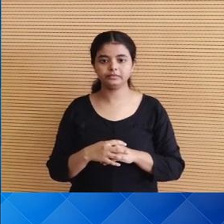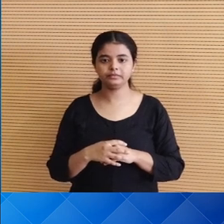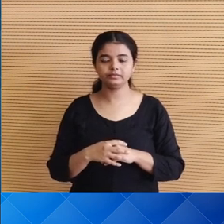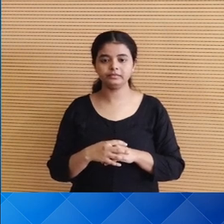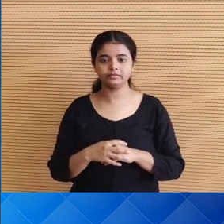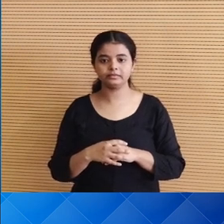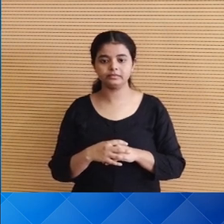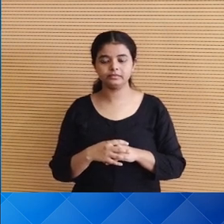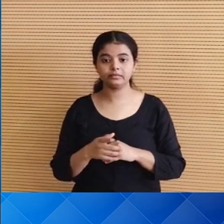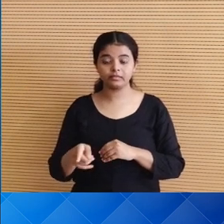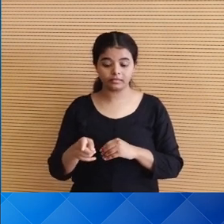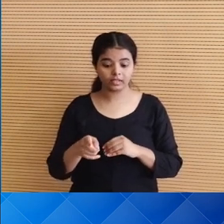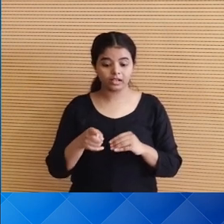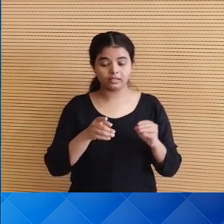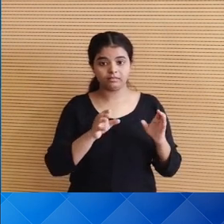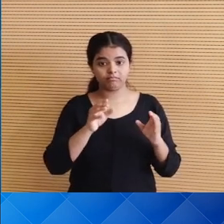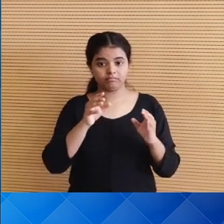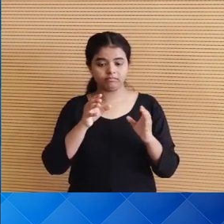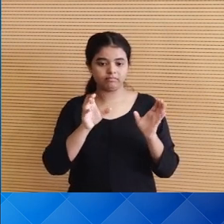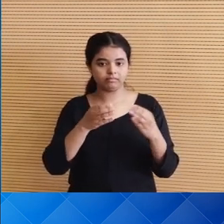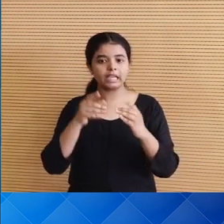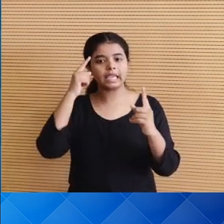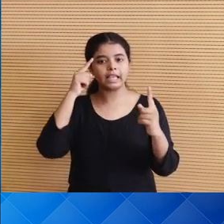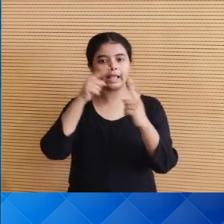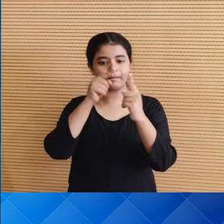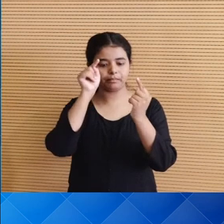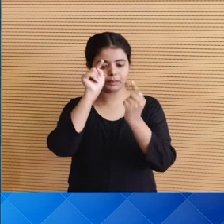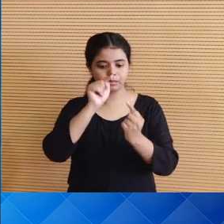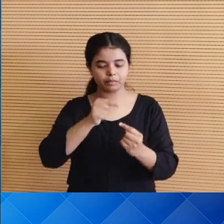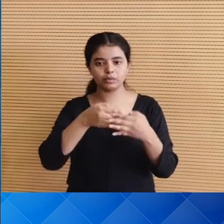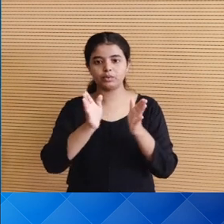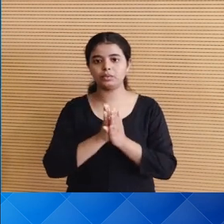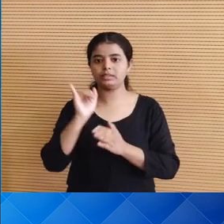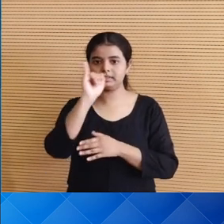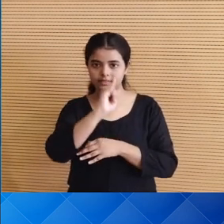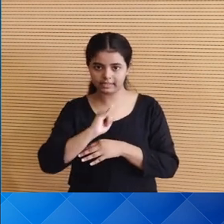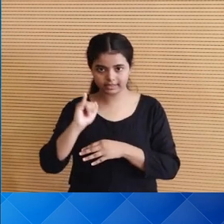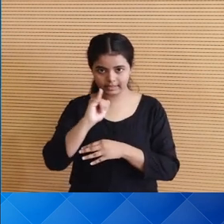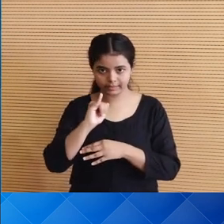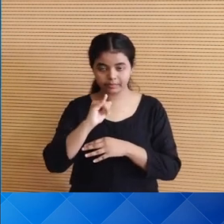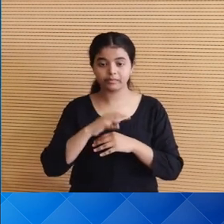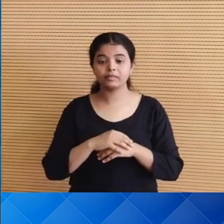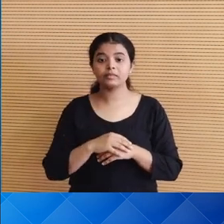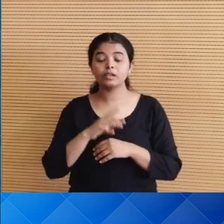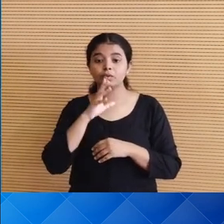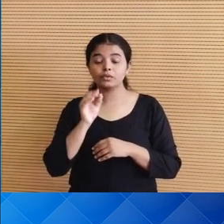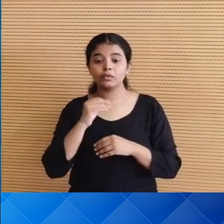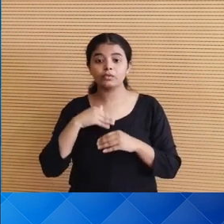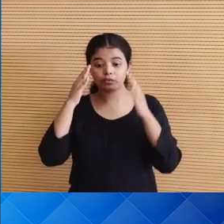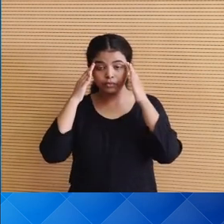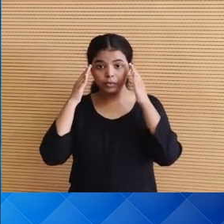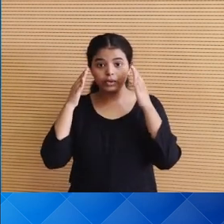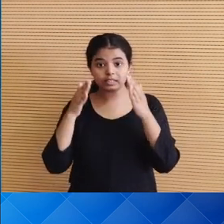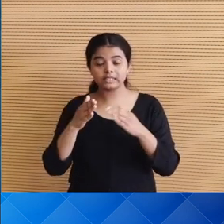There are 6 major curricular goals, and the most important and the focus is given in the NCF is